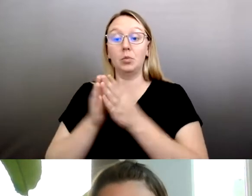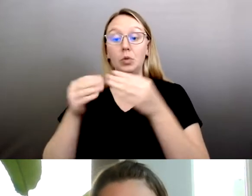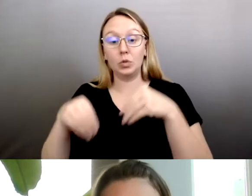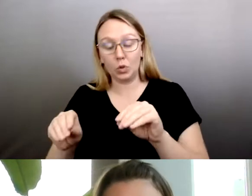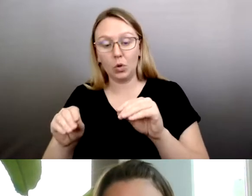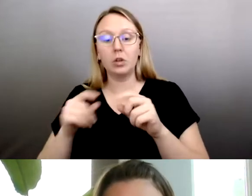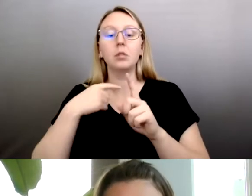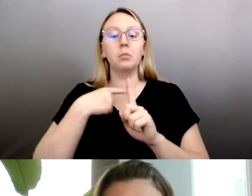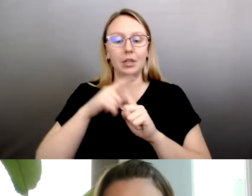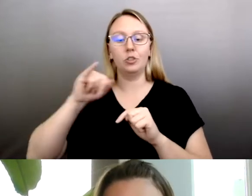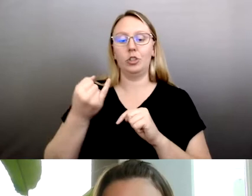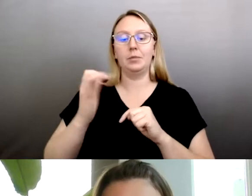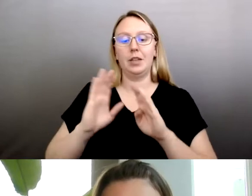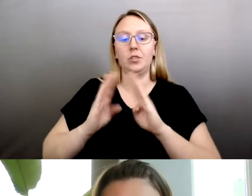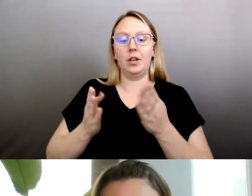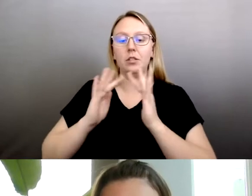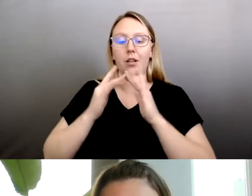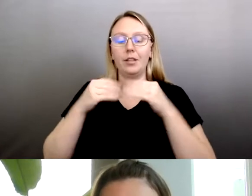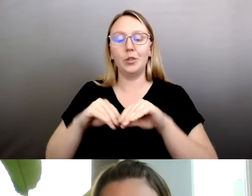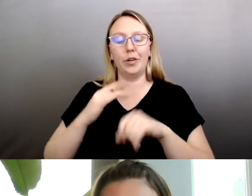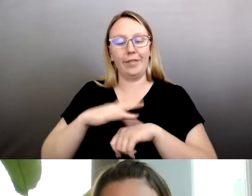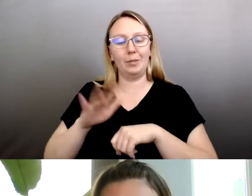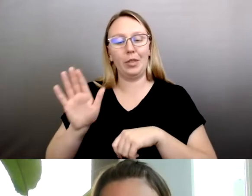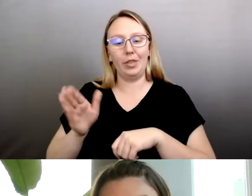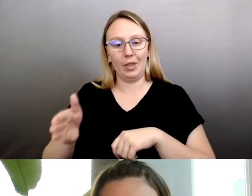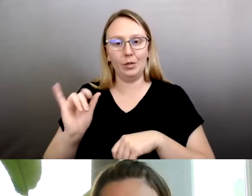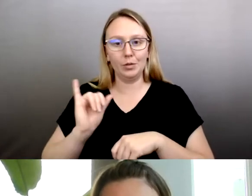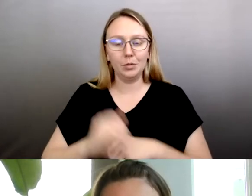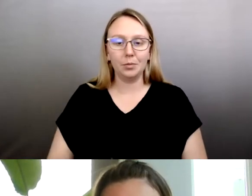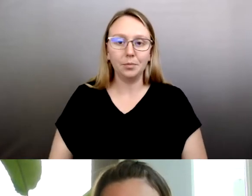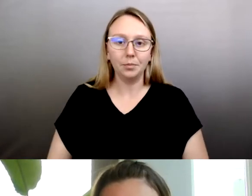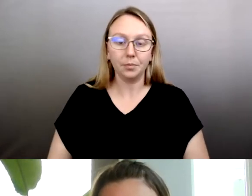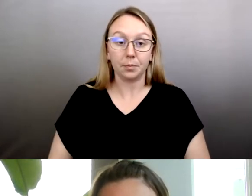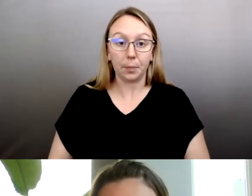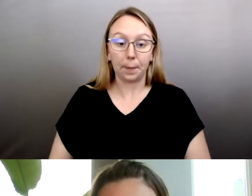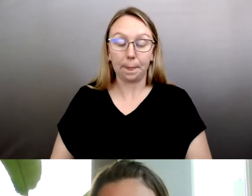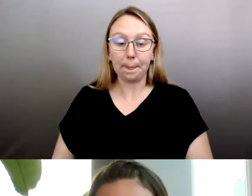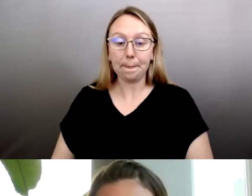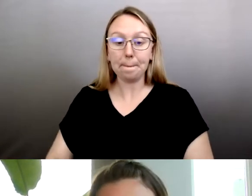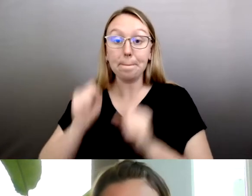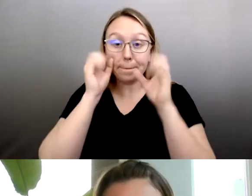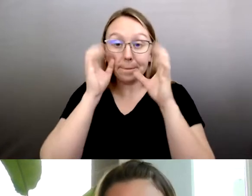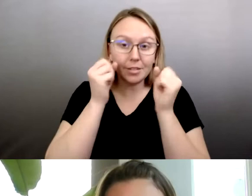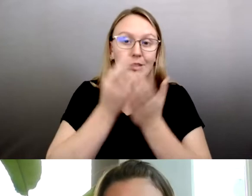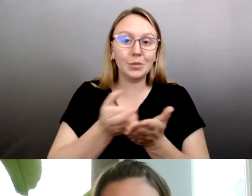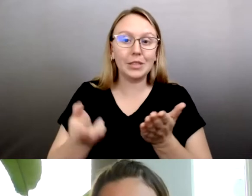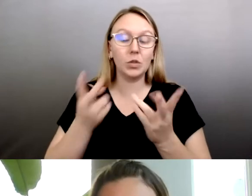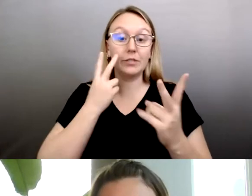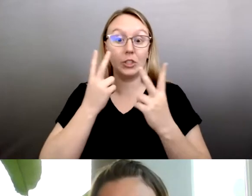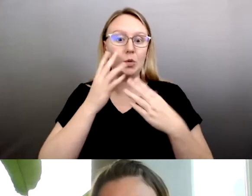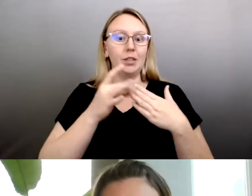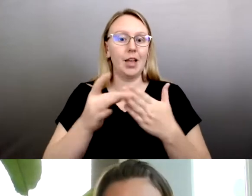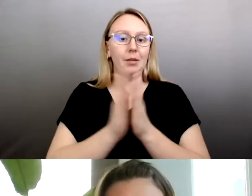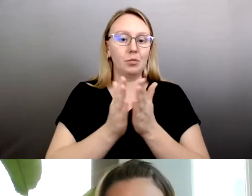James Castle House online store. It is an amazing resource, a highly visual guidebook that